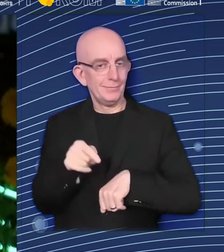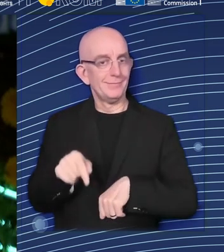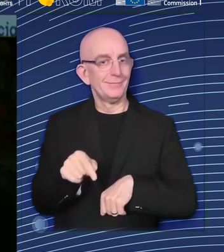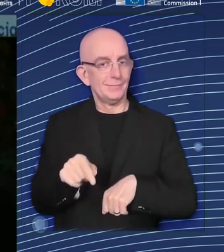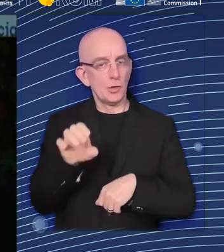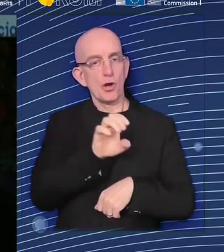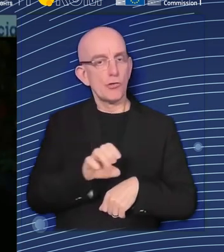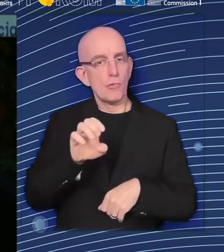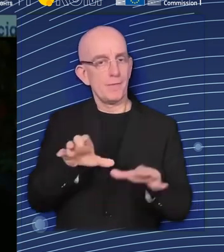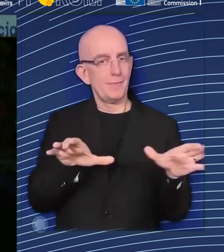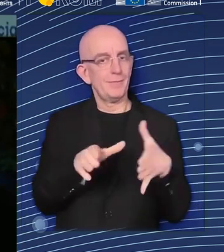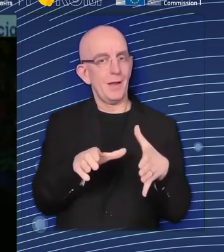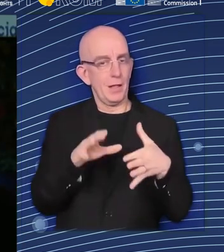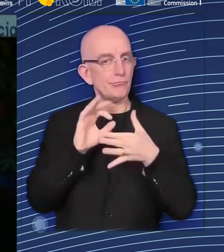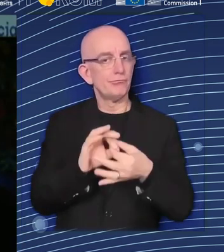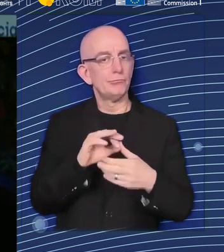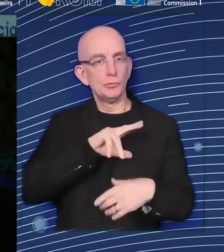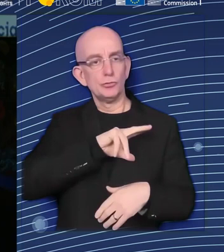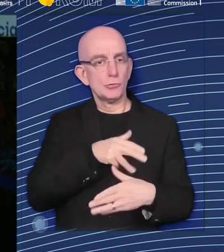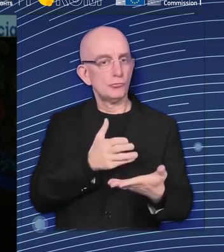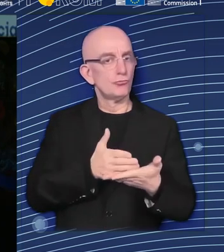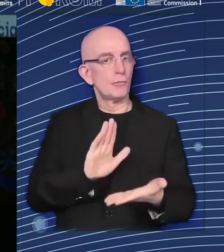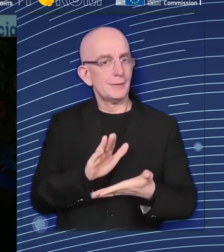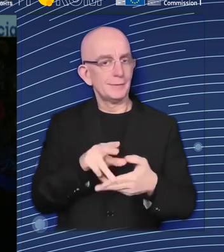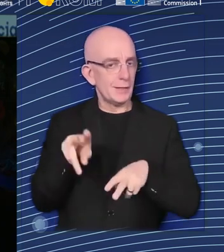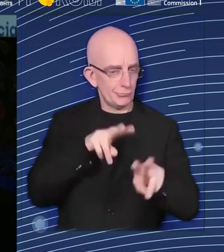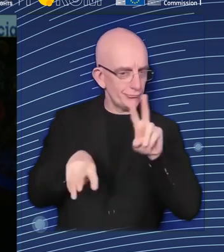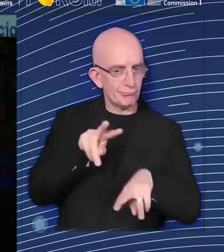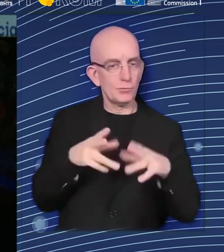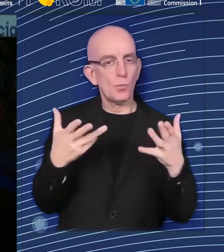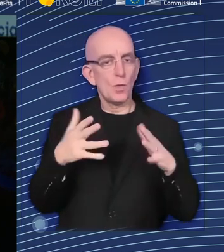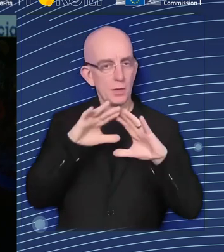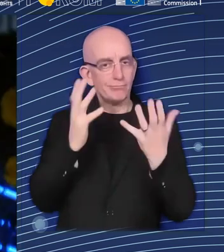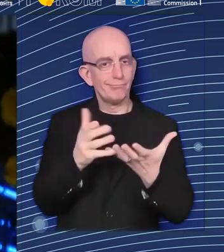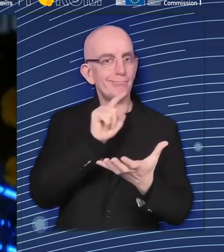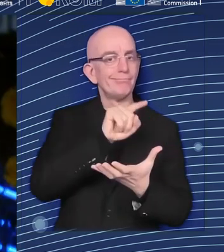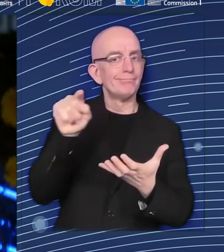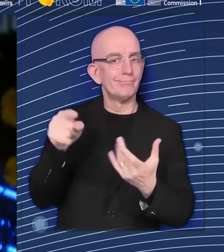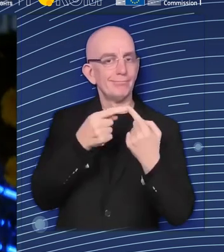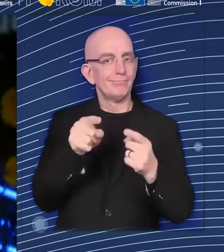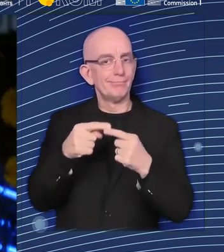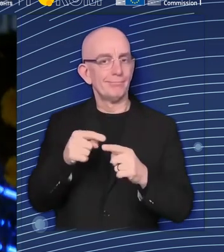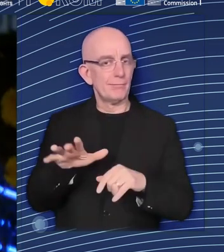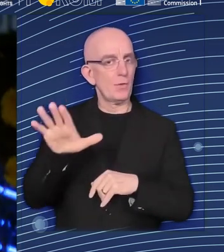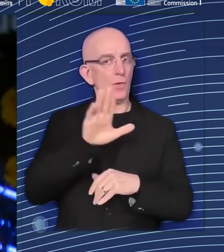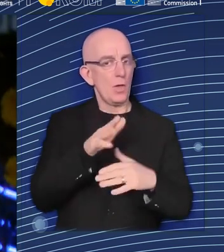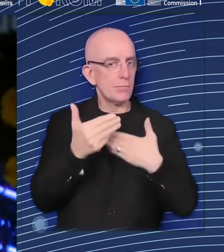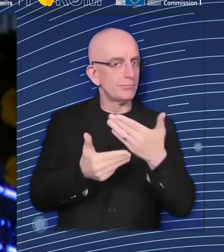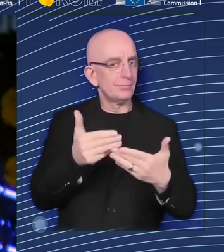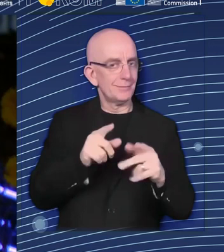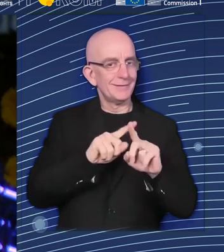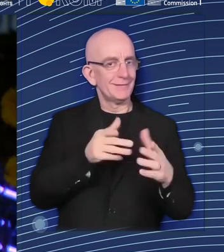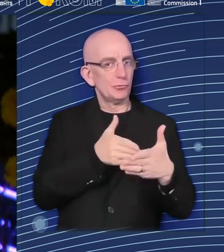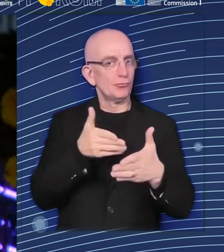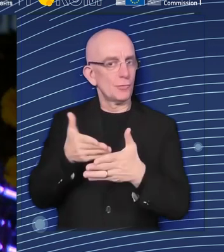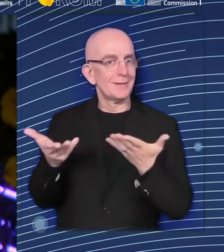challenges. In the artificial intelligence and fair mobility session, member states integrating artificial